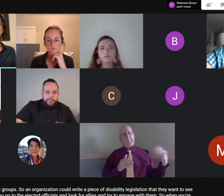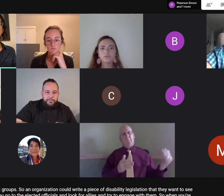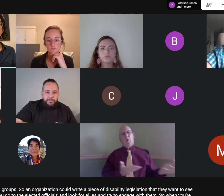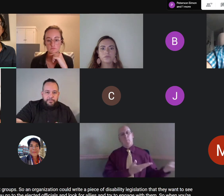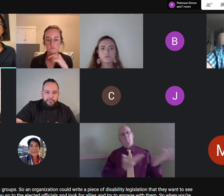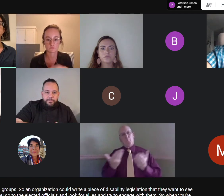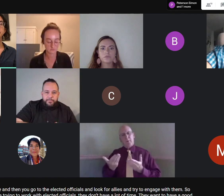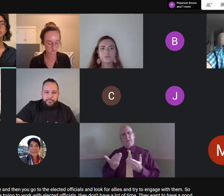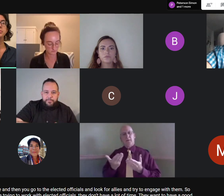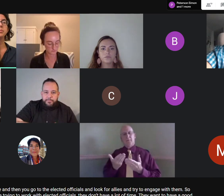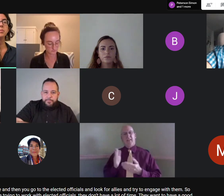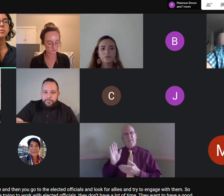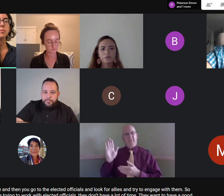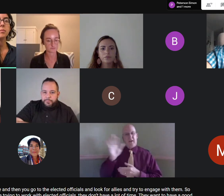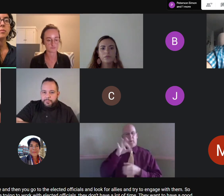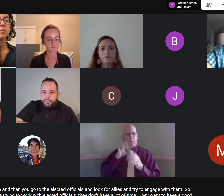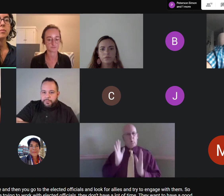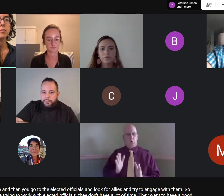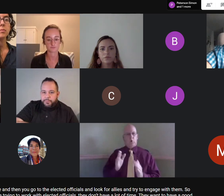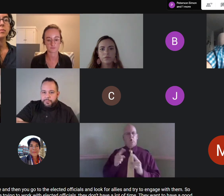constituents is really important.